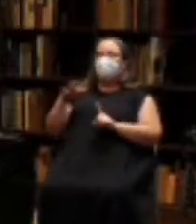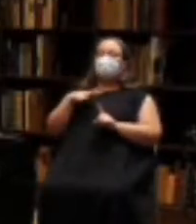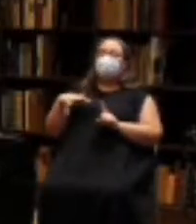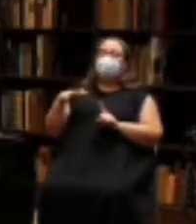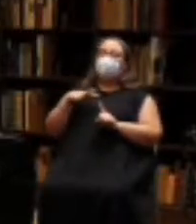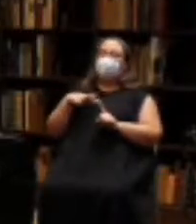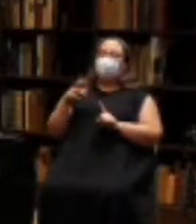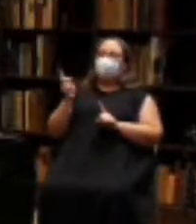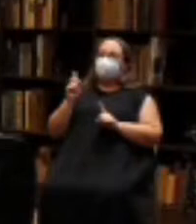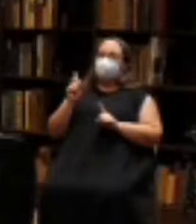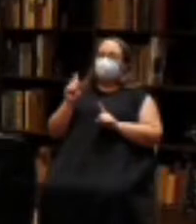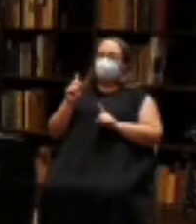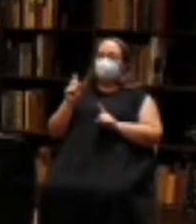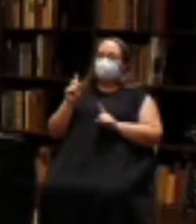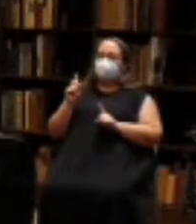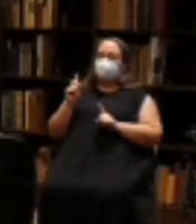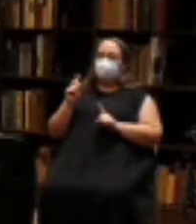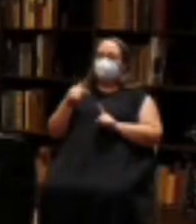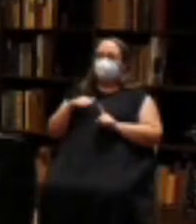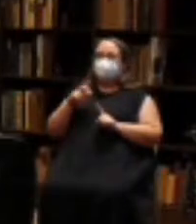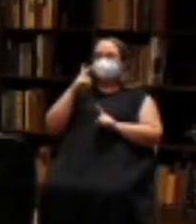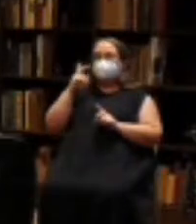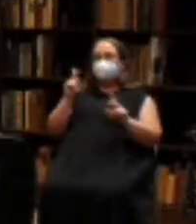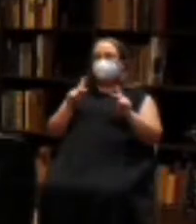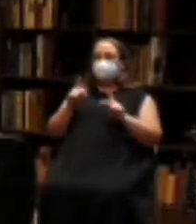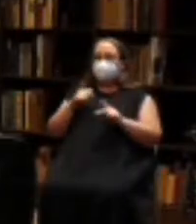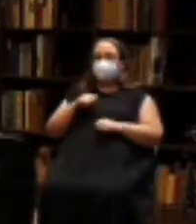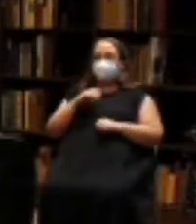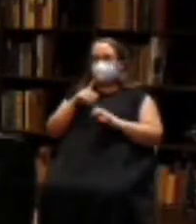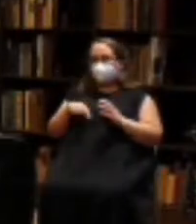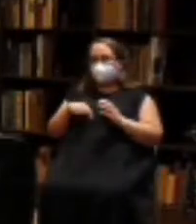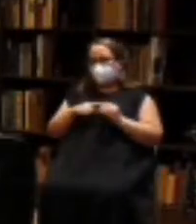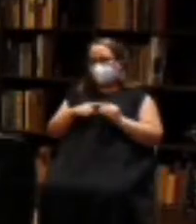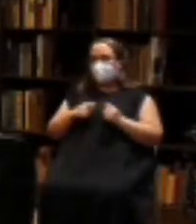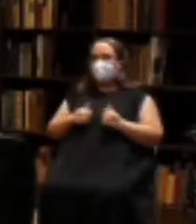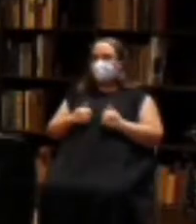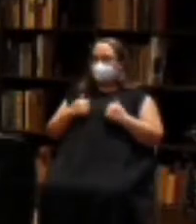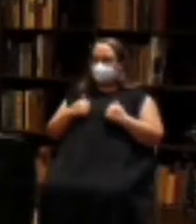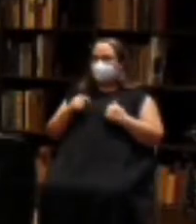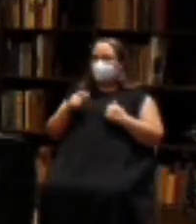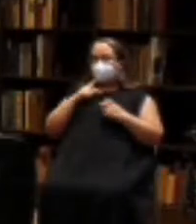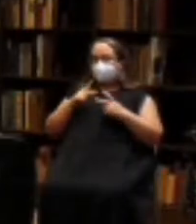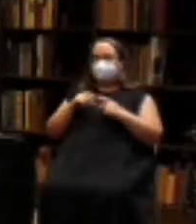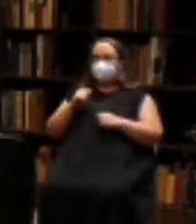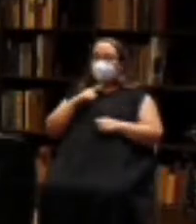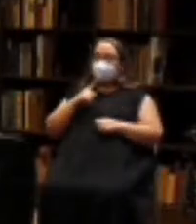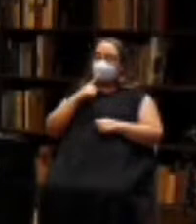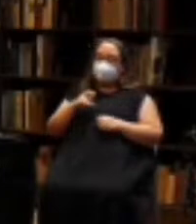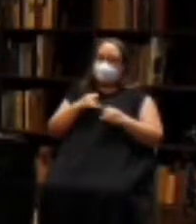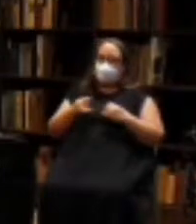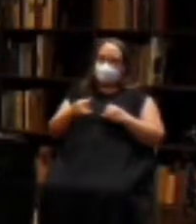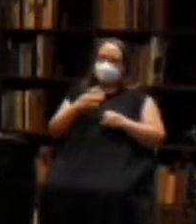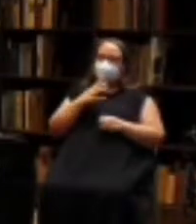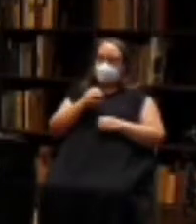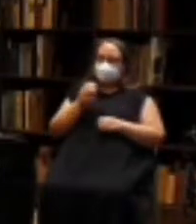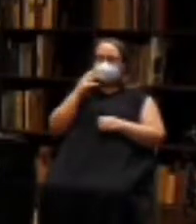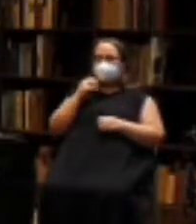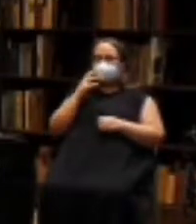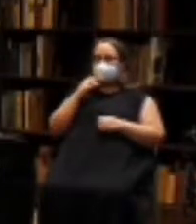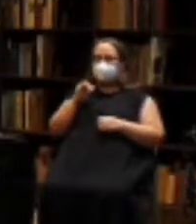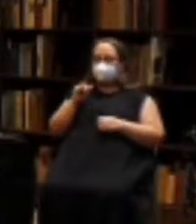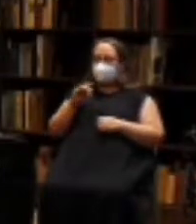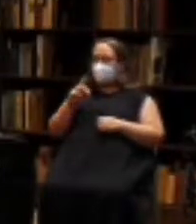neighborhoods where we see the folks that I'm looking at living are places that are redlined and going through